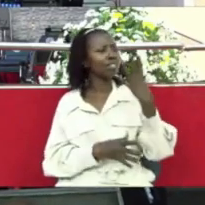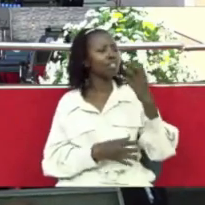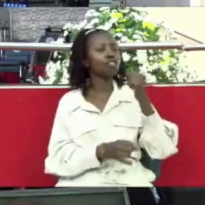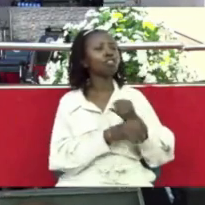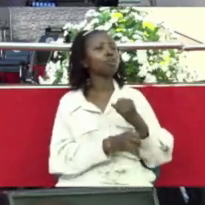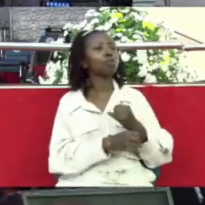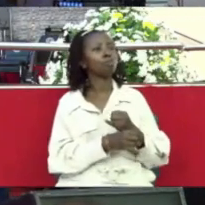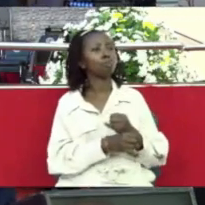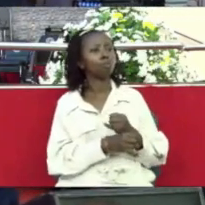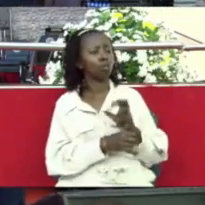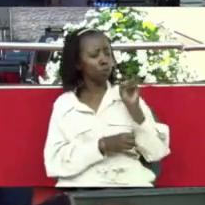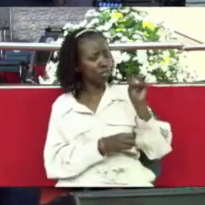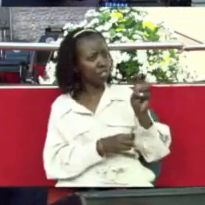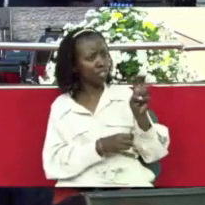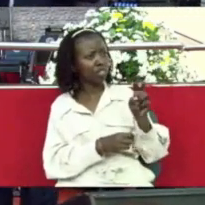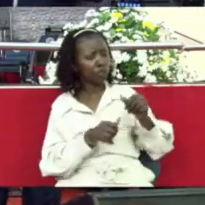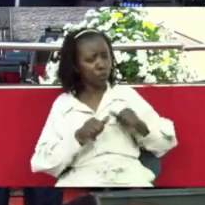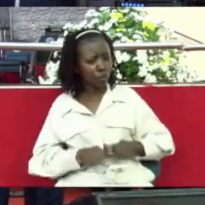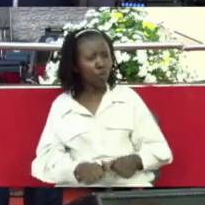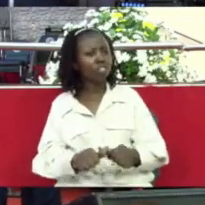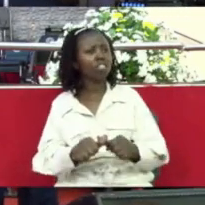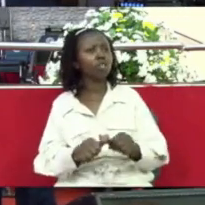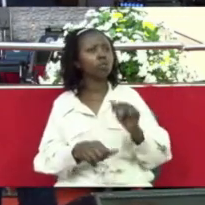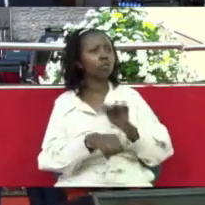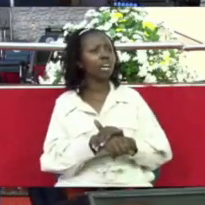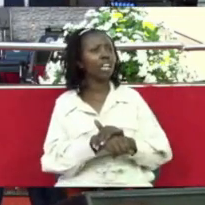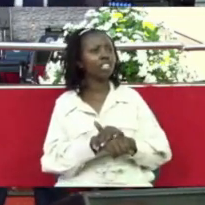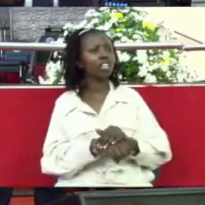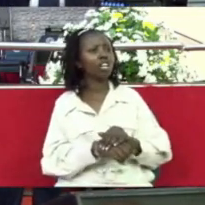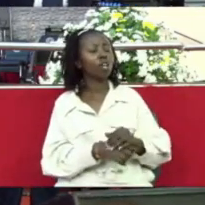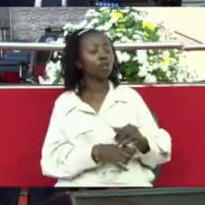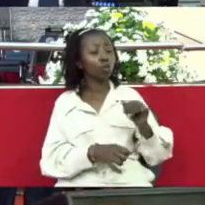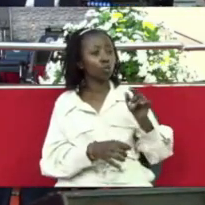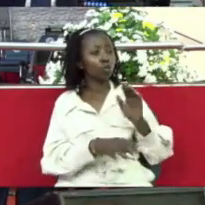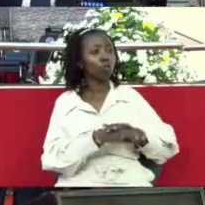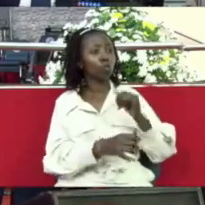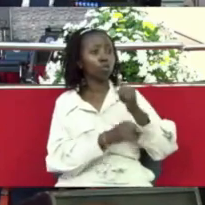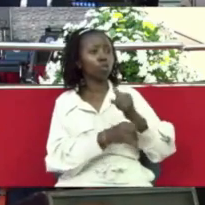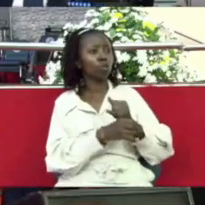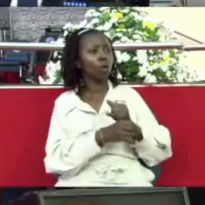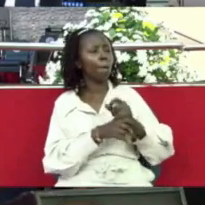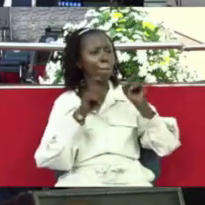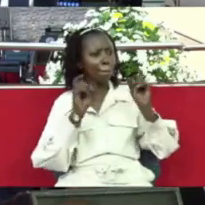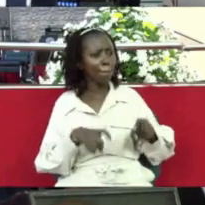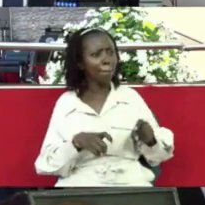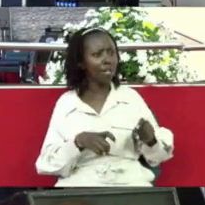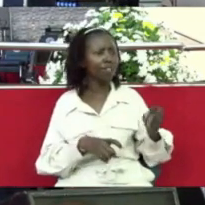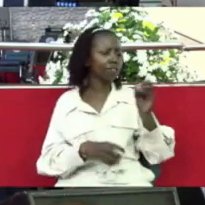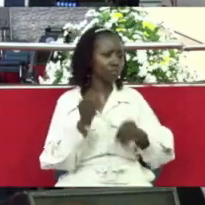Now you see, to maintain a job like that, you've got to sow.